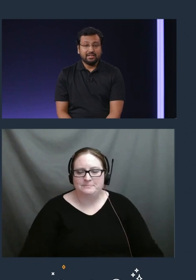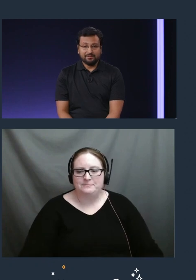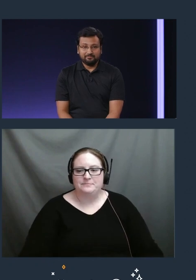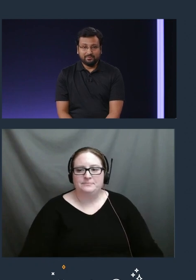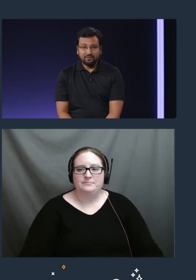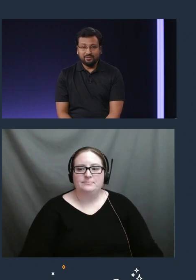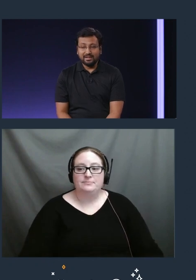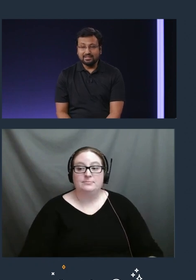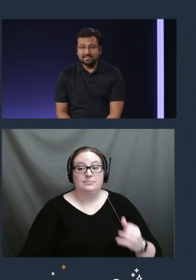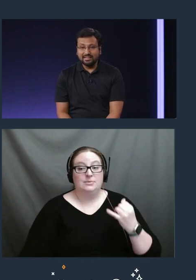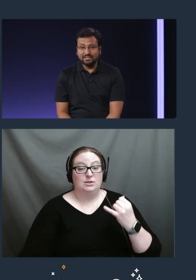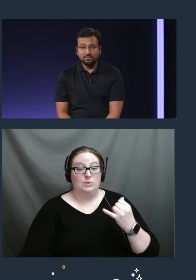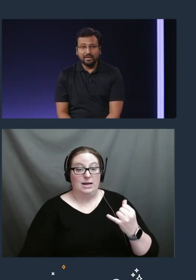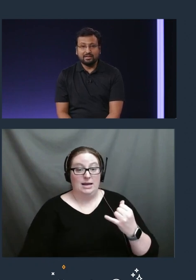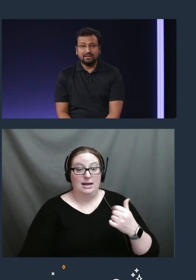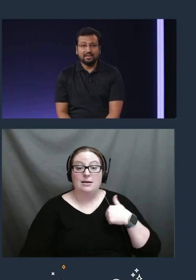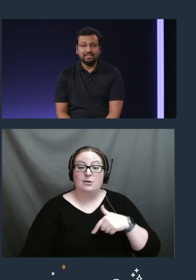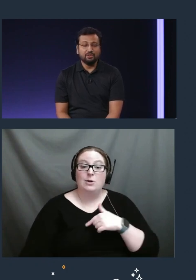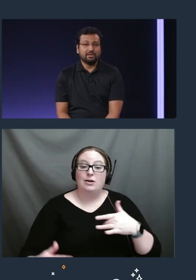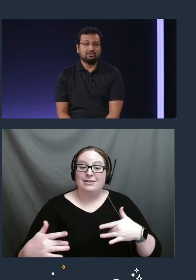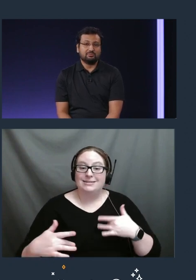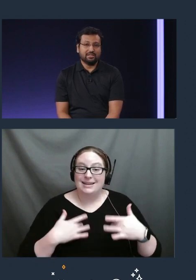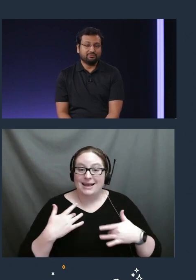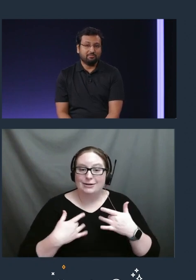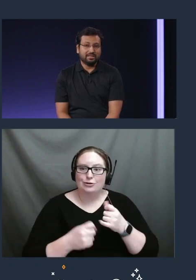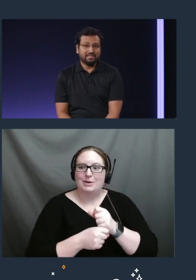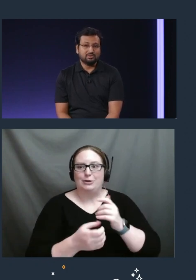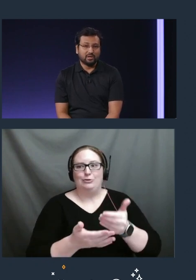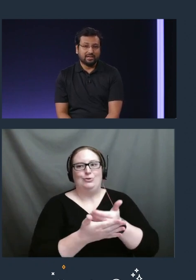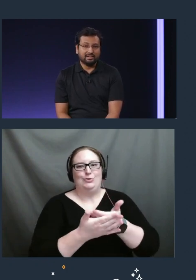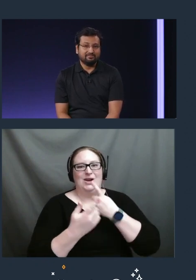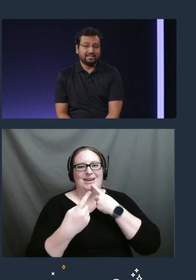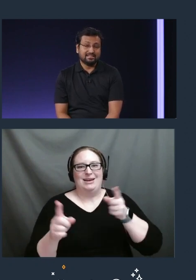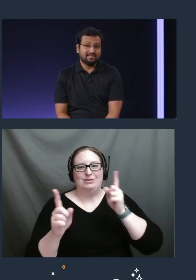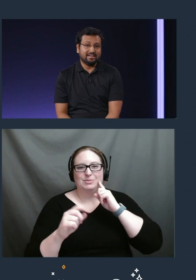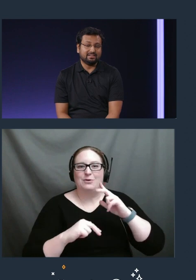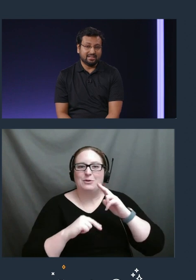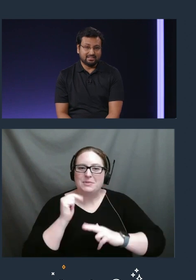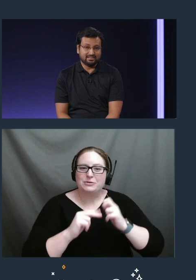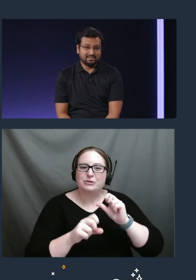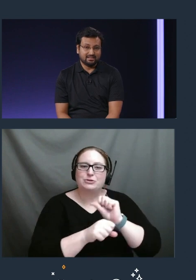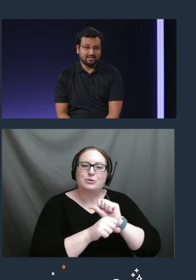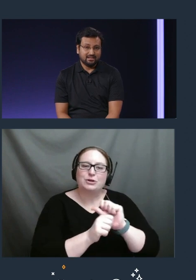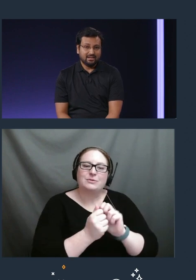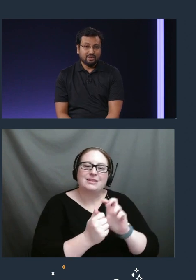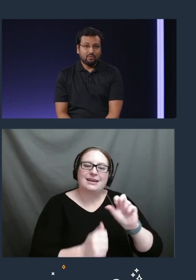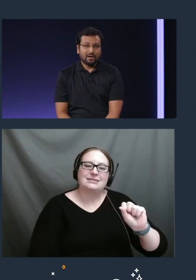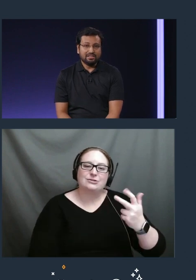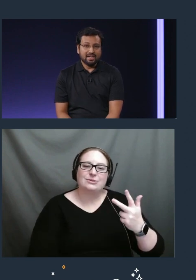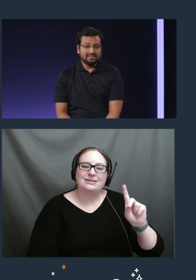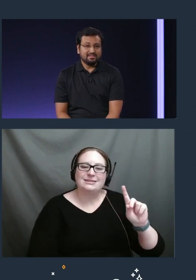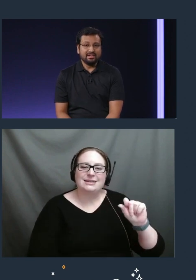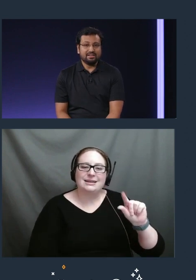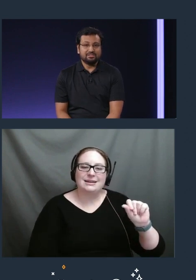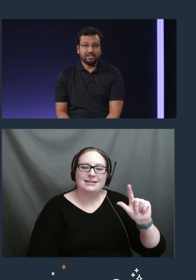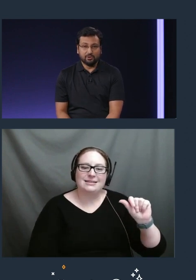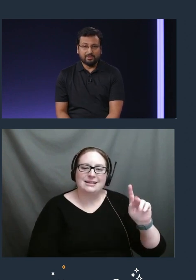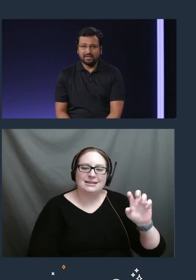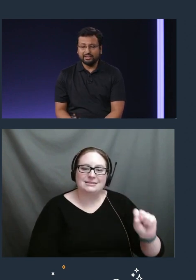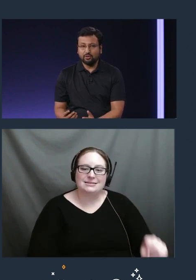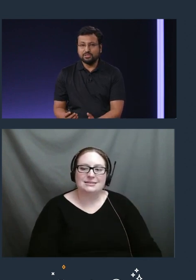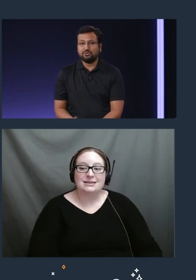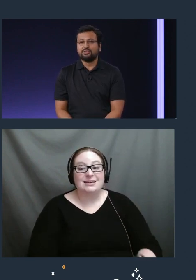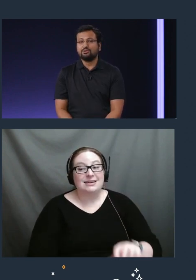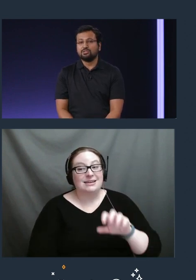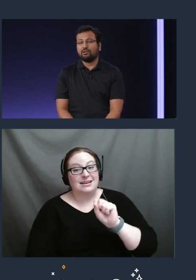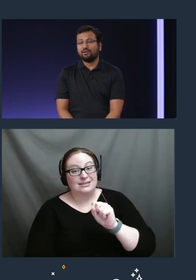And today, we are excited to make a new announcement for builders working with S3 data lakes. While S3A and Trino and